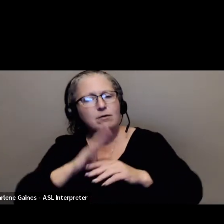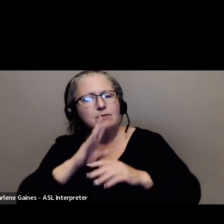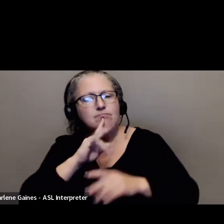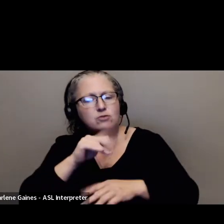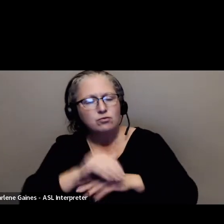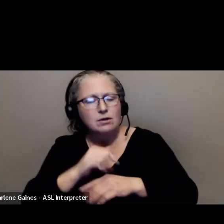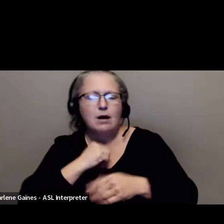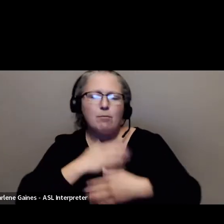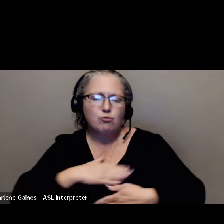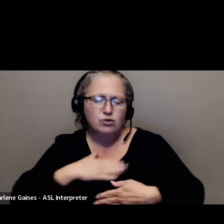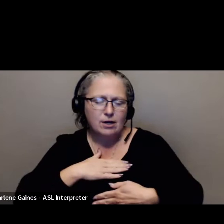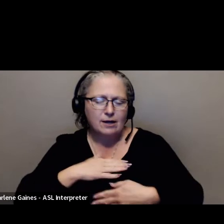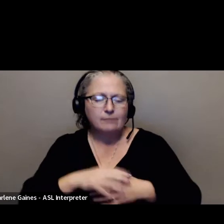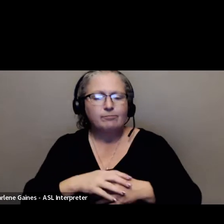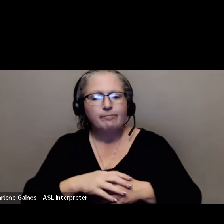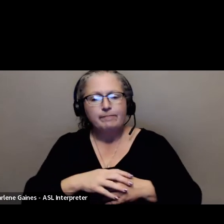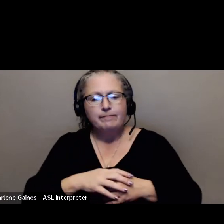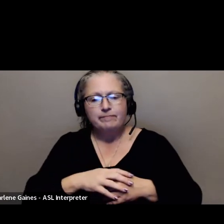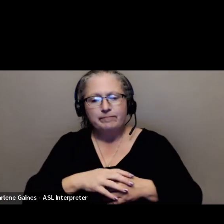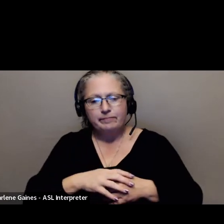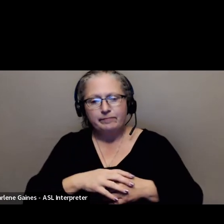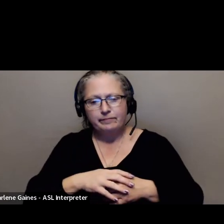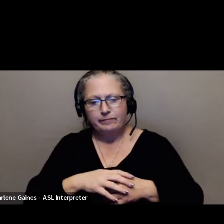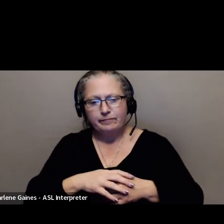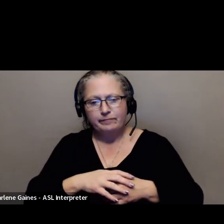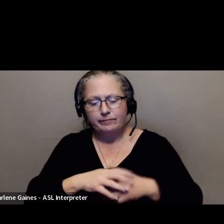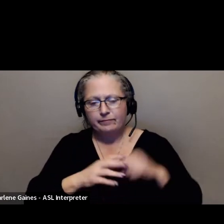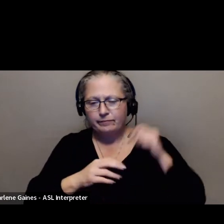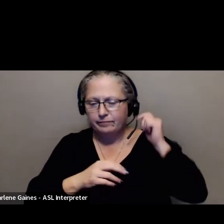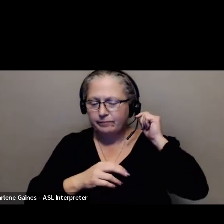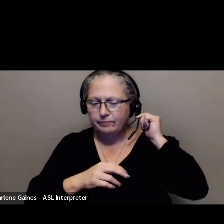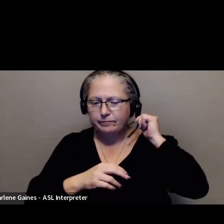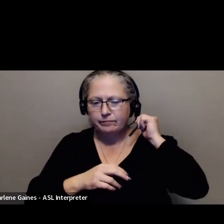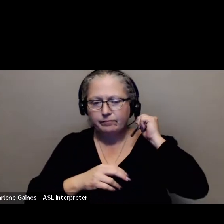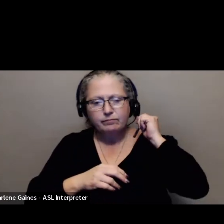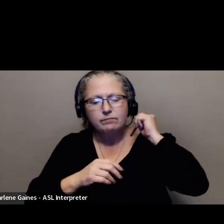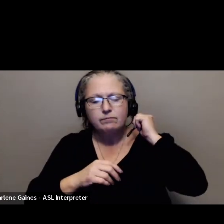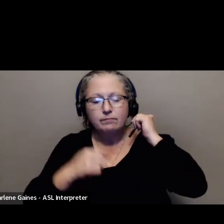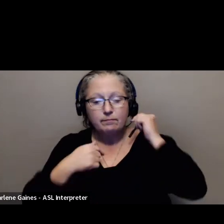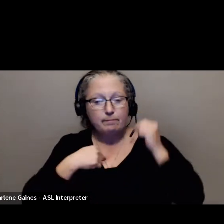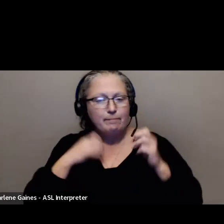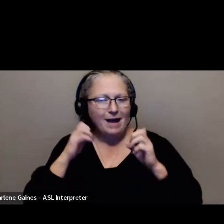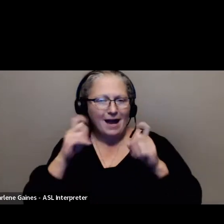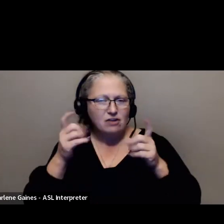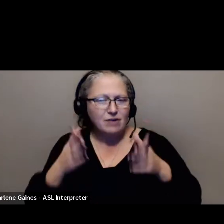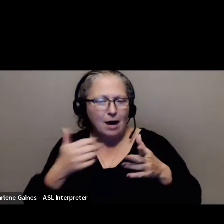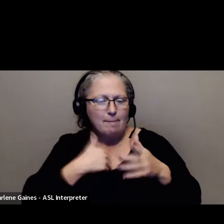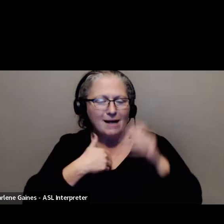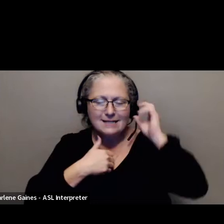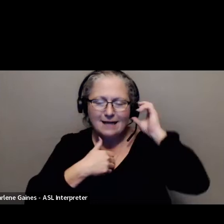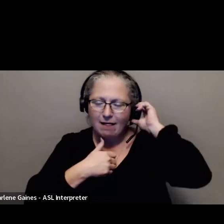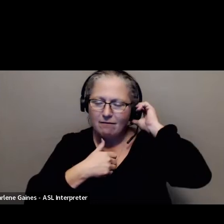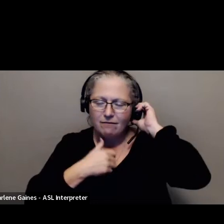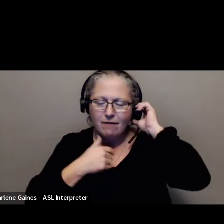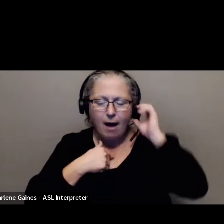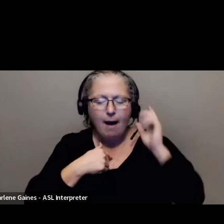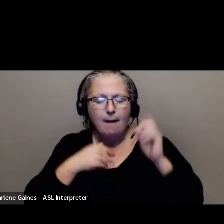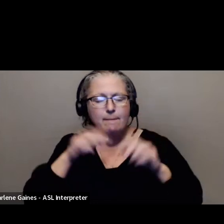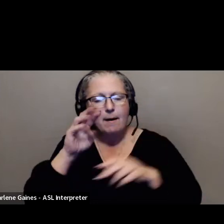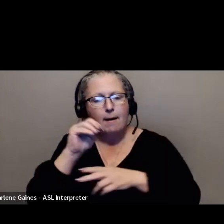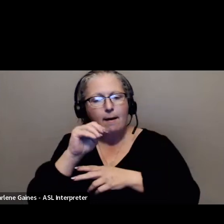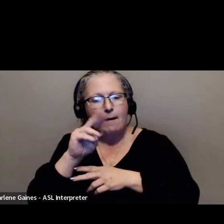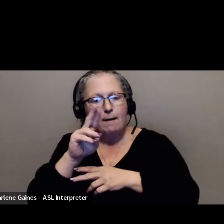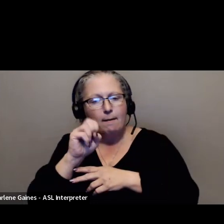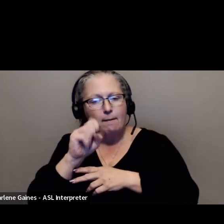do appreciate it. I am coming to you as an educator myself. I am a Muslim